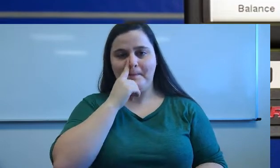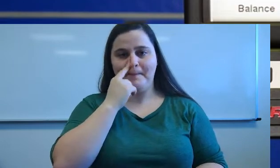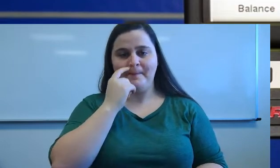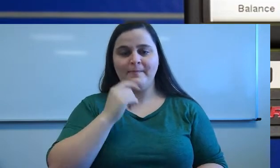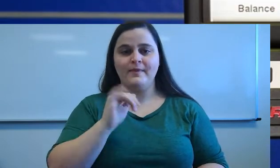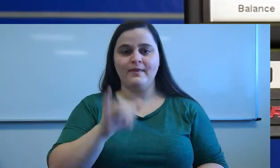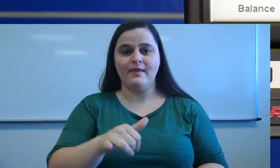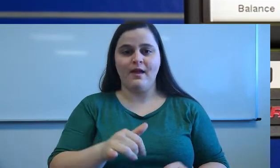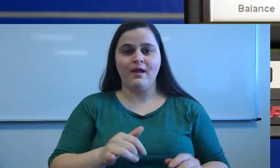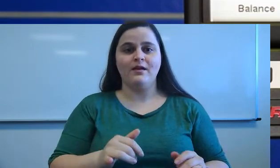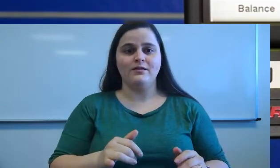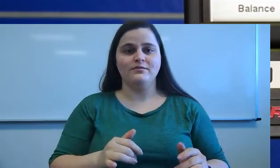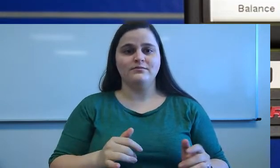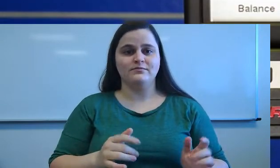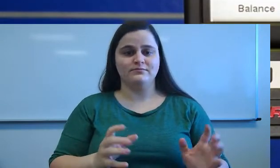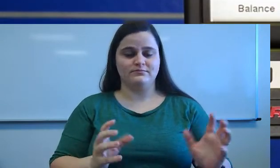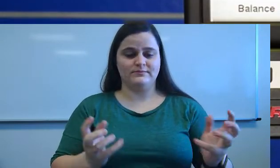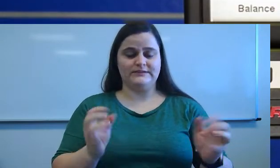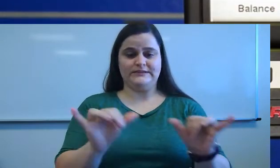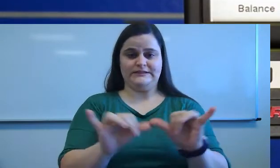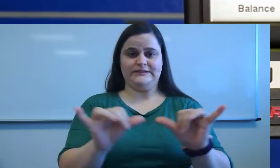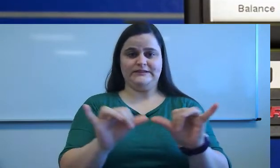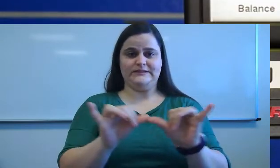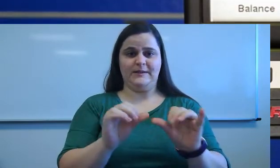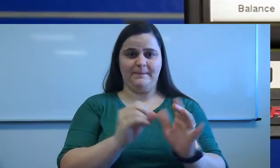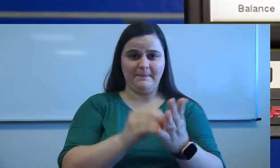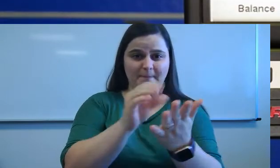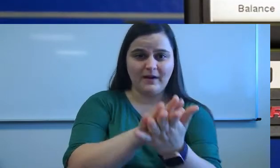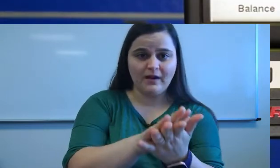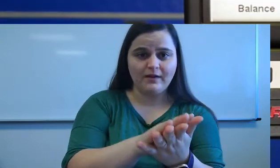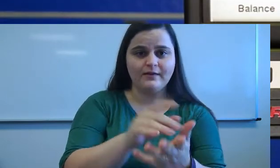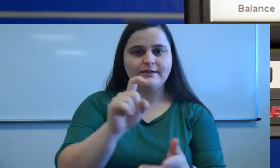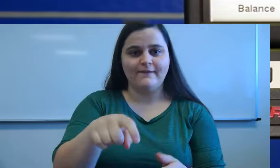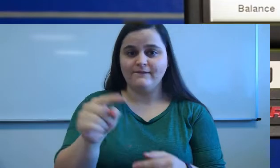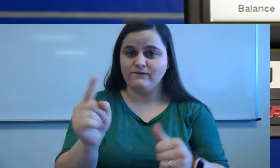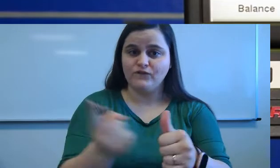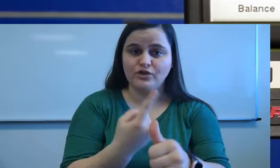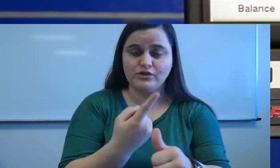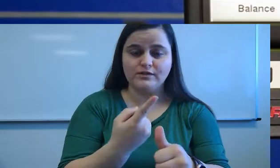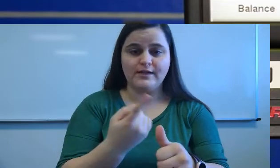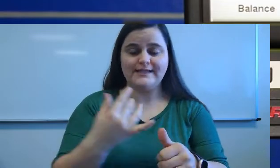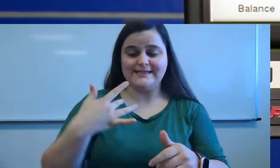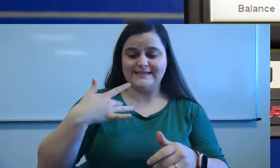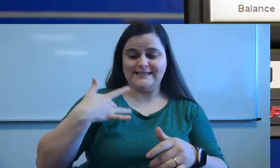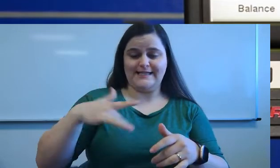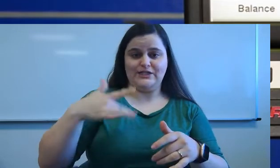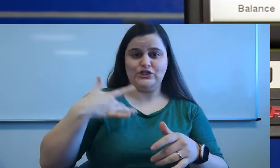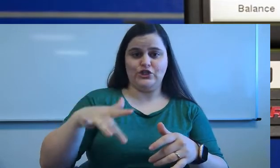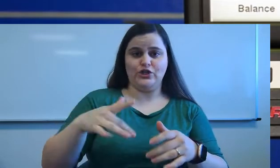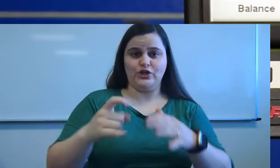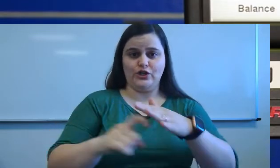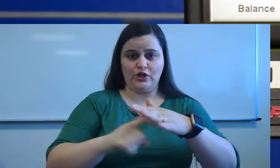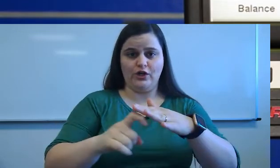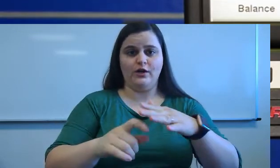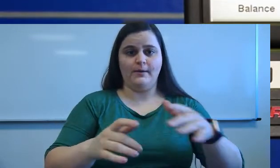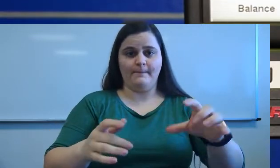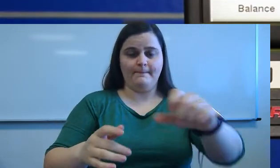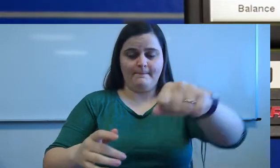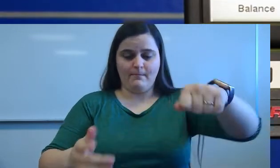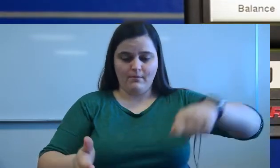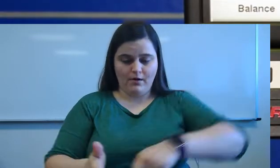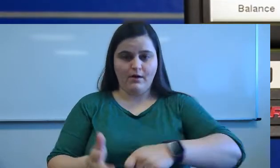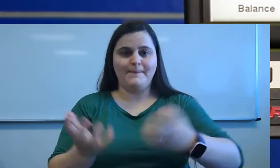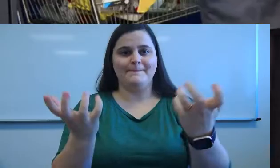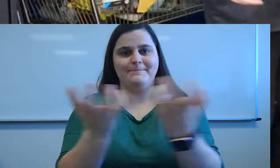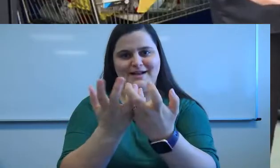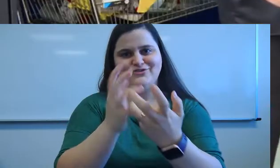Our dimension entry screen tells us that we need to do this one first, and we're going to take our sensor bar and pull it out. There's an illustration